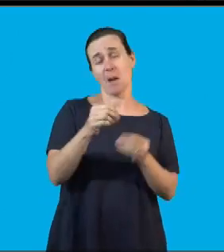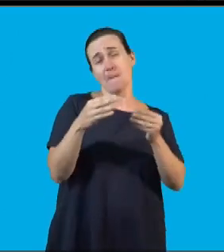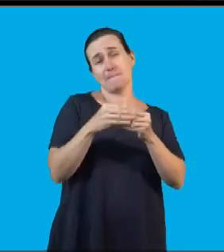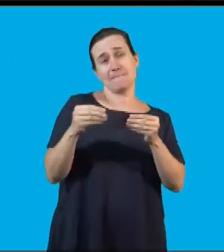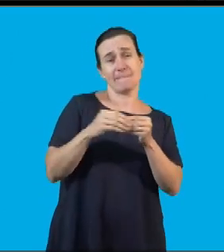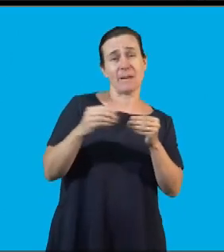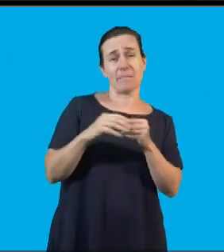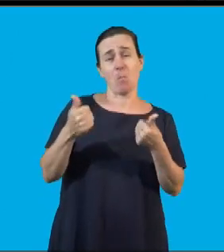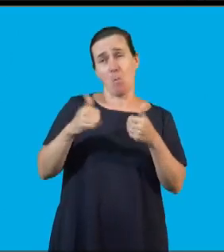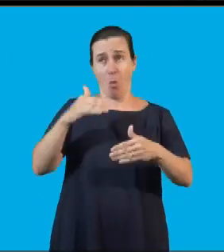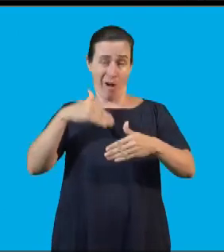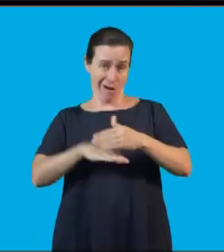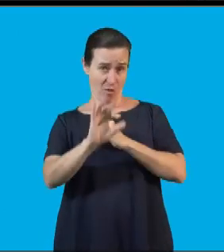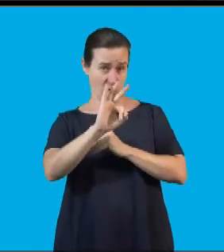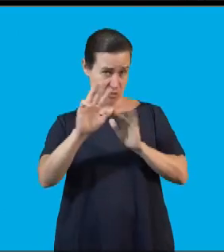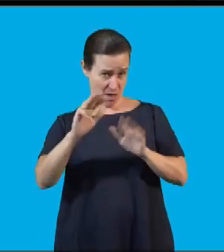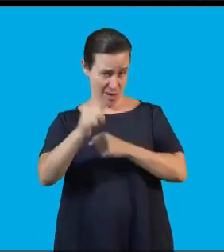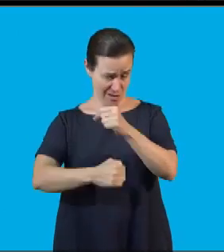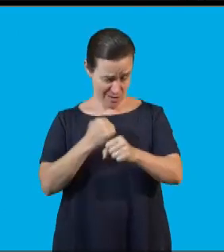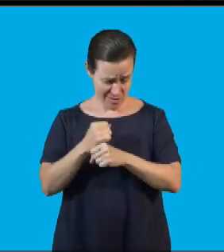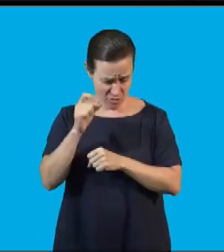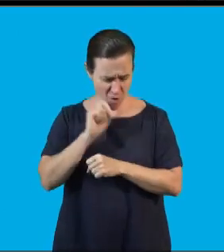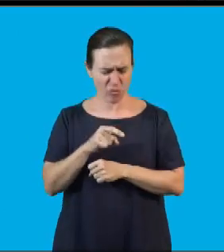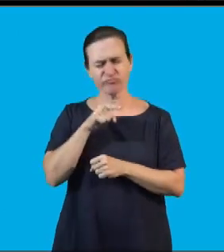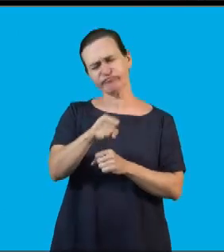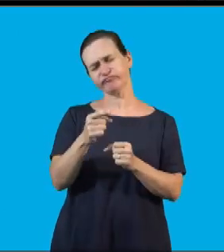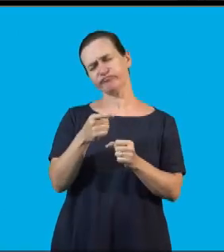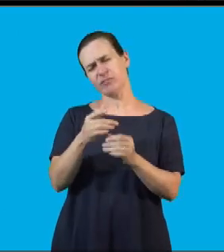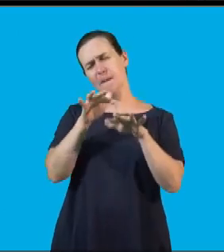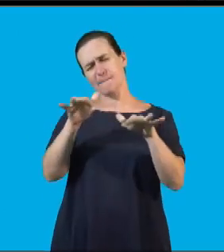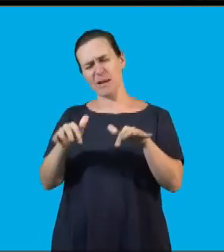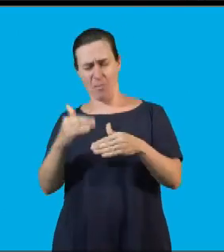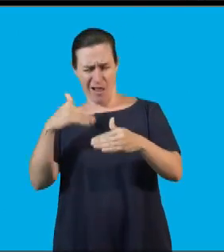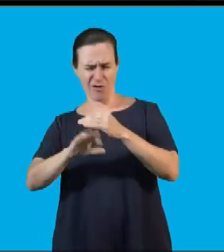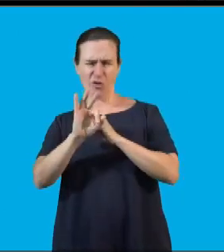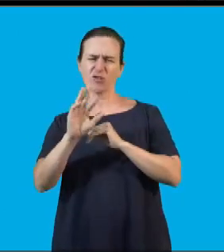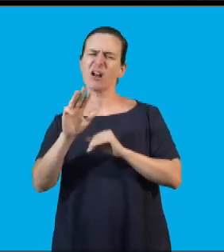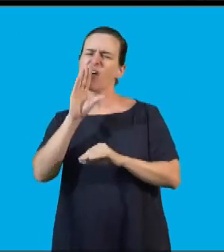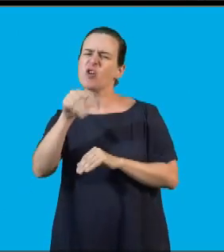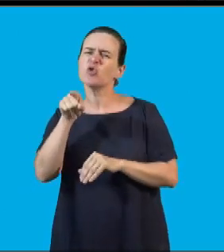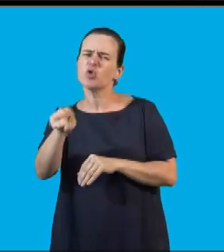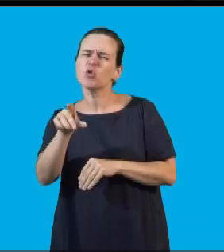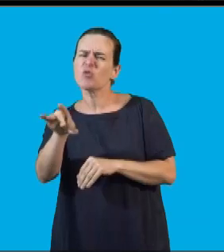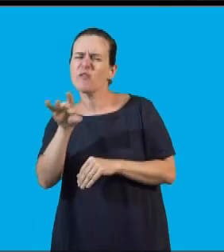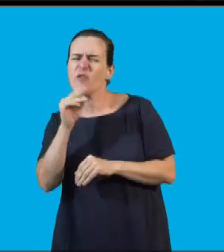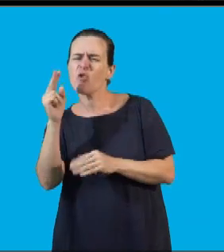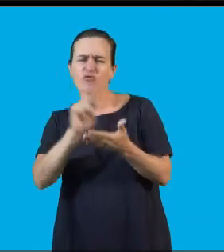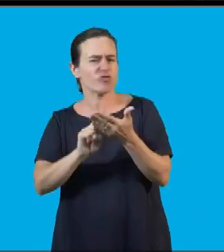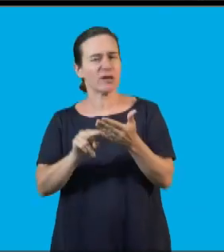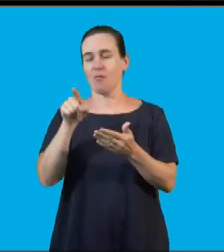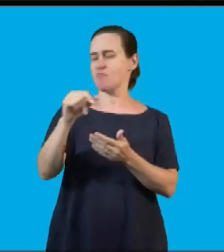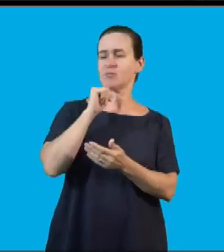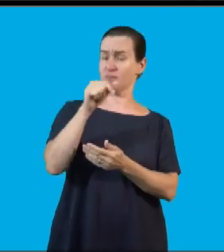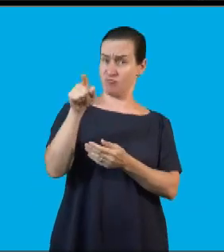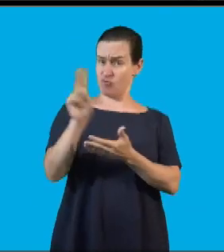have some extra information in brackets, were asked what they wanted to read, the consensus was, actually, I listen,